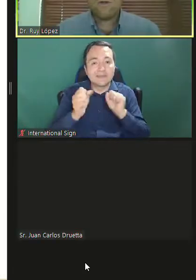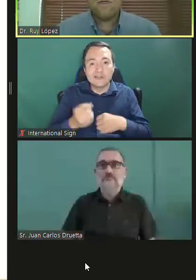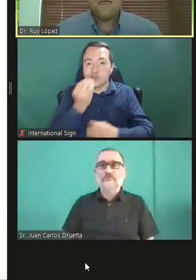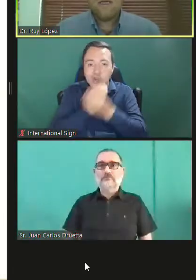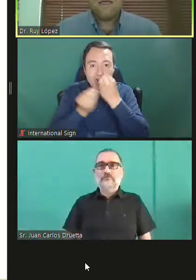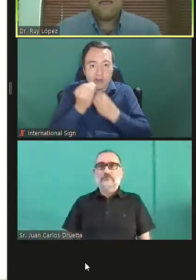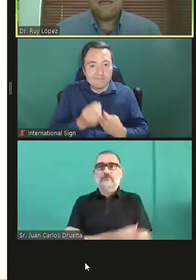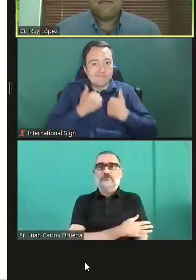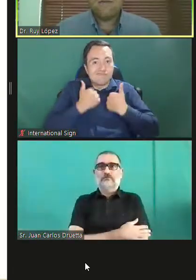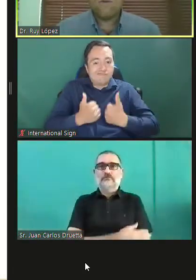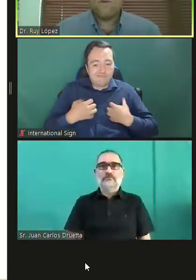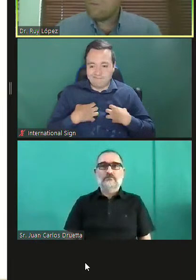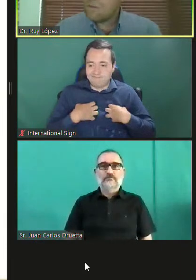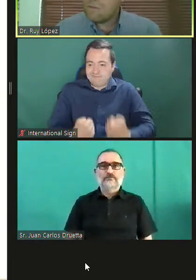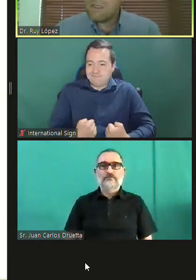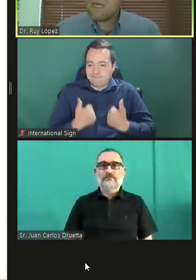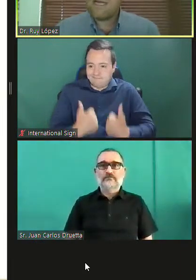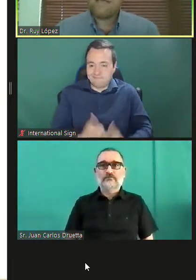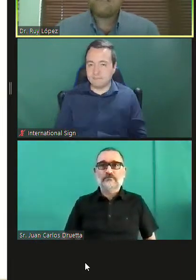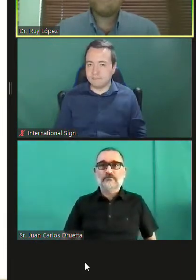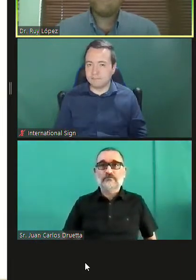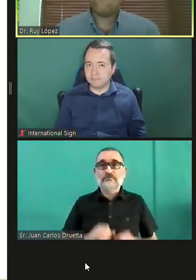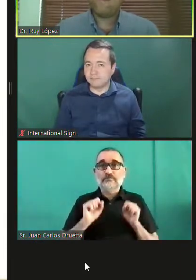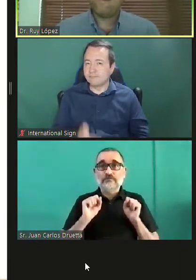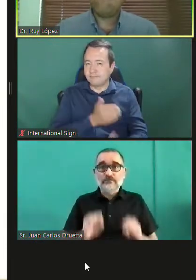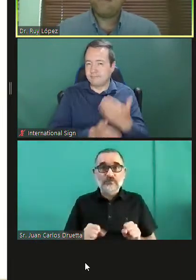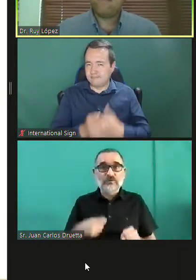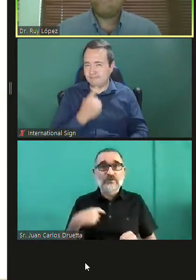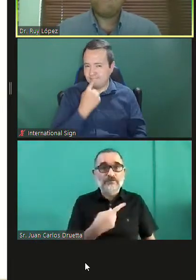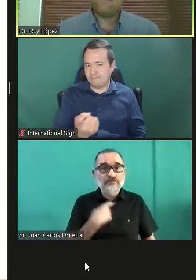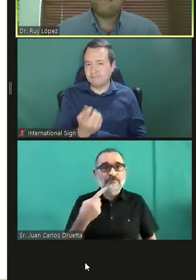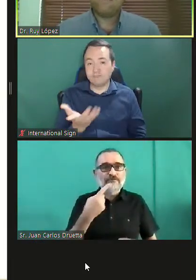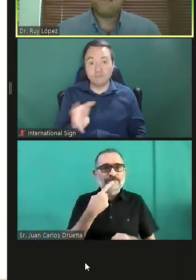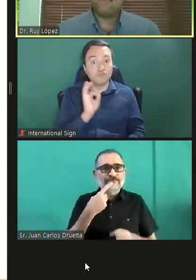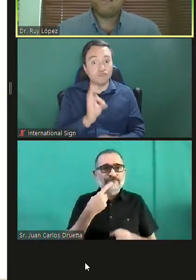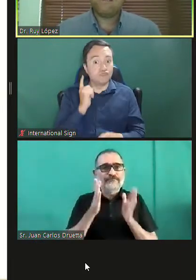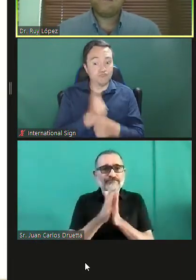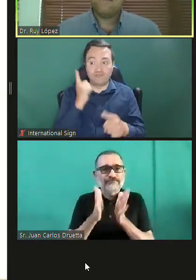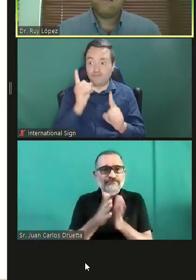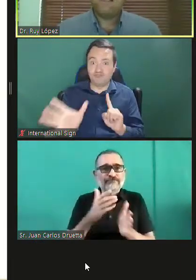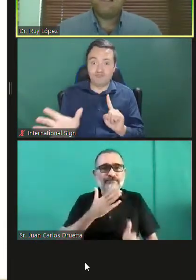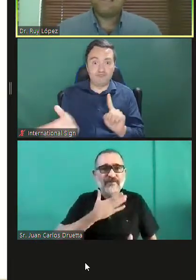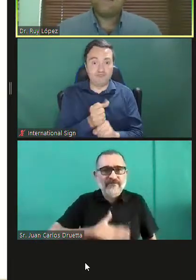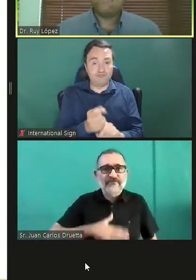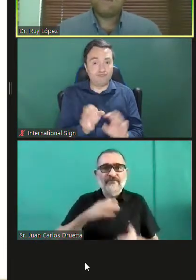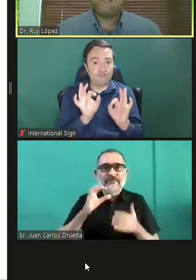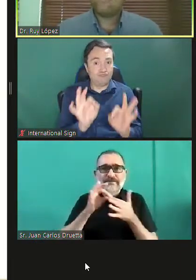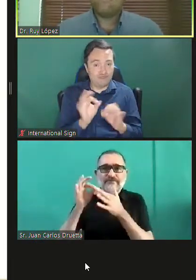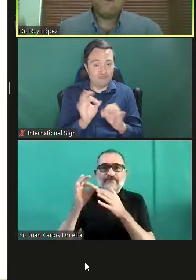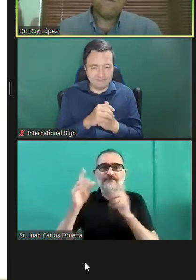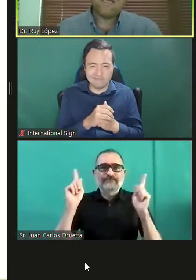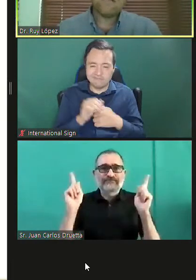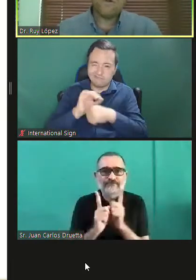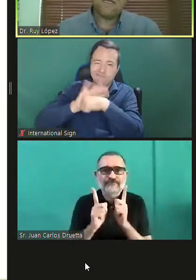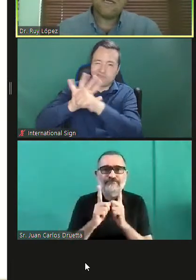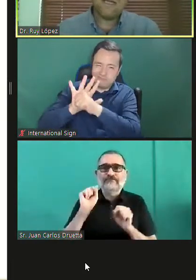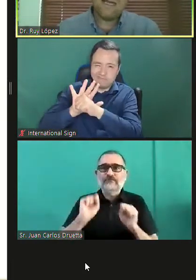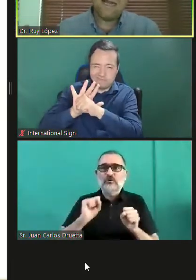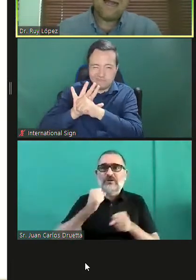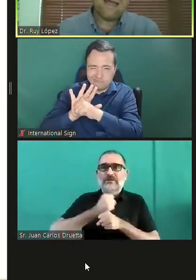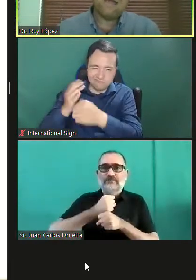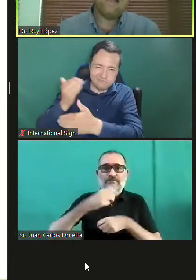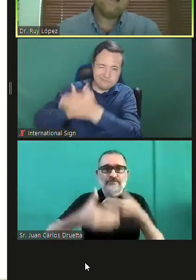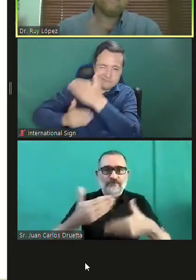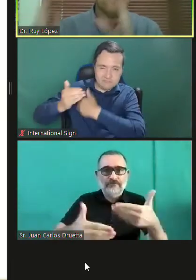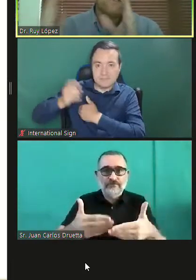this transformation. We're starting with healthy eating habits. As I said, we had major success prior to the pandemic